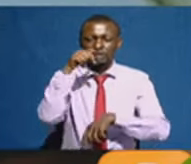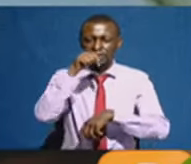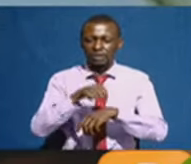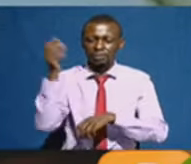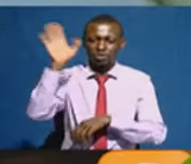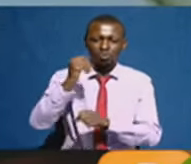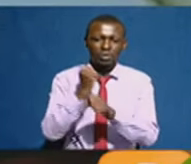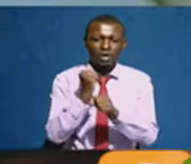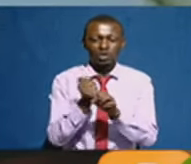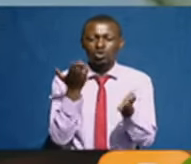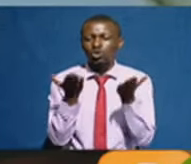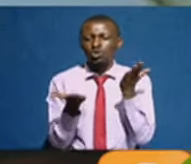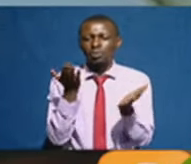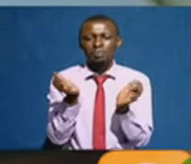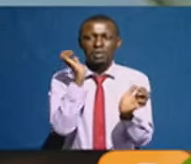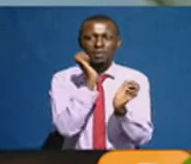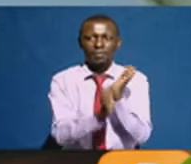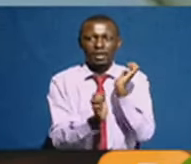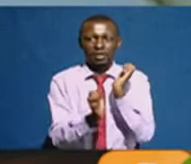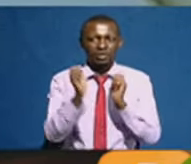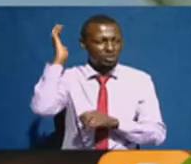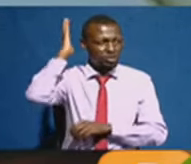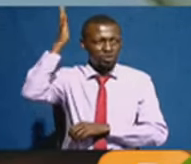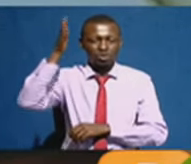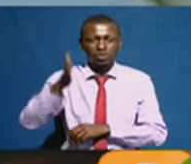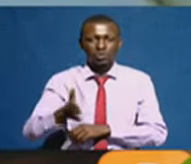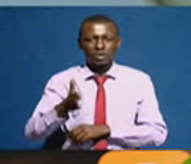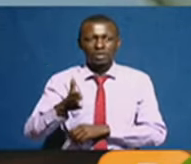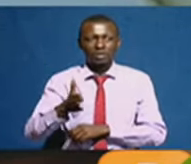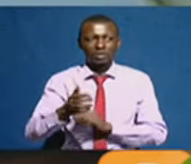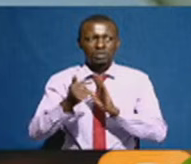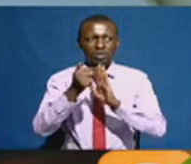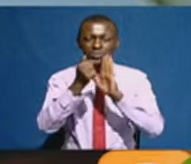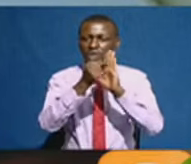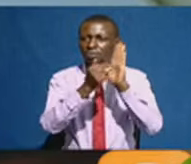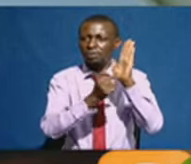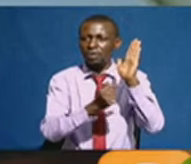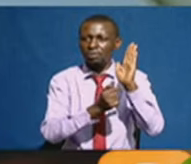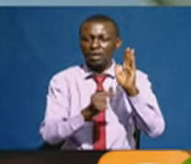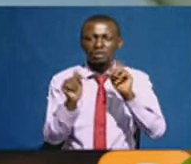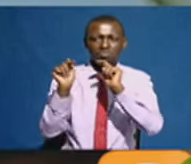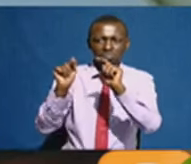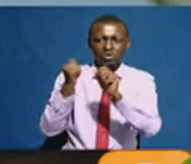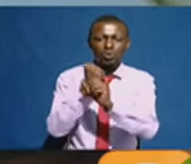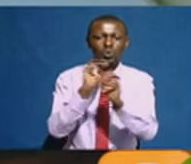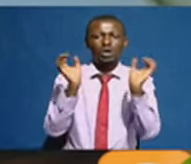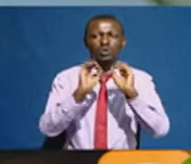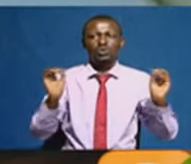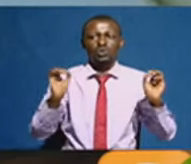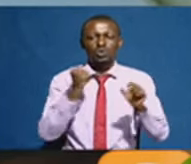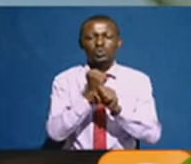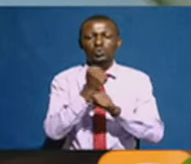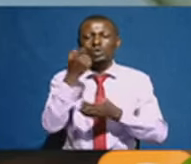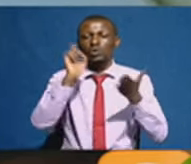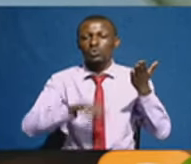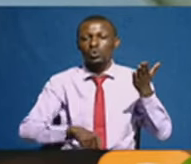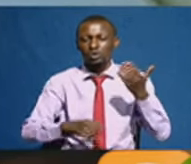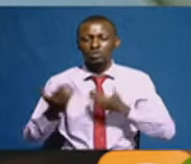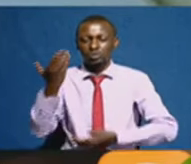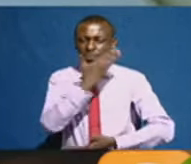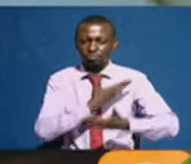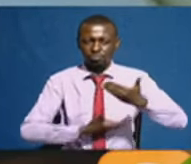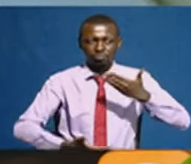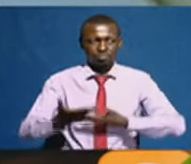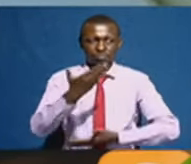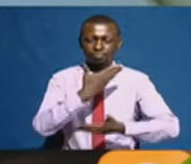face consequences. Those threats don't work. What works is negotiations.